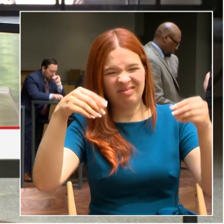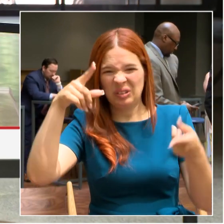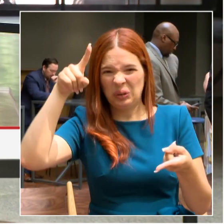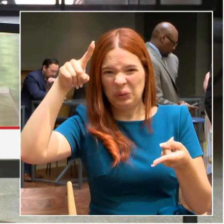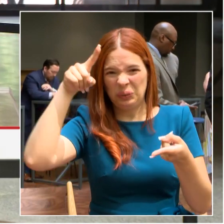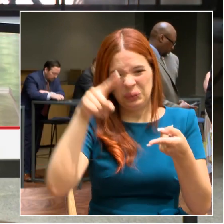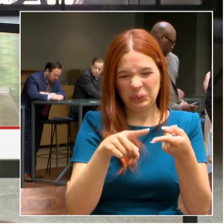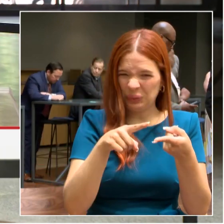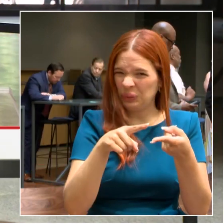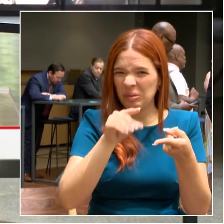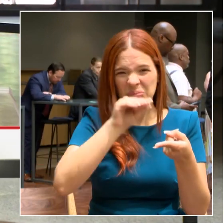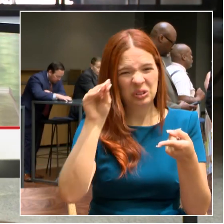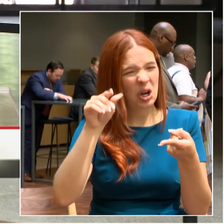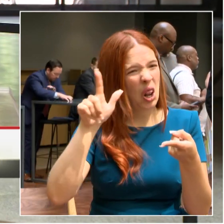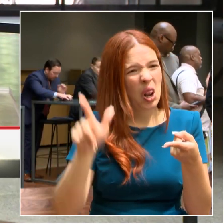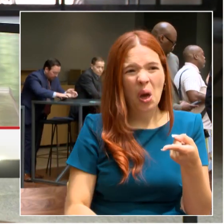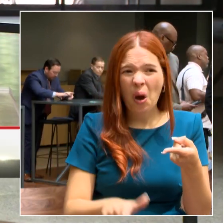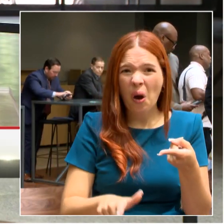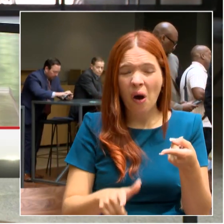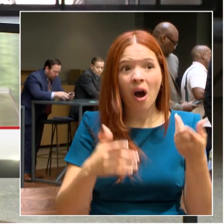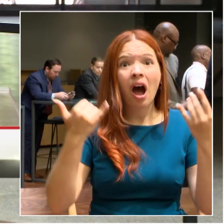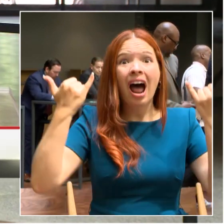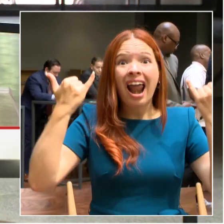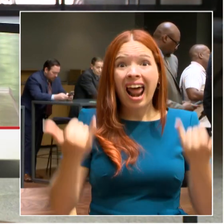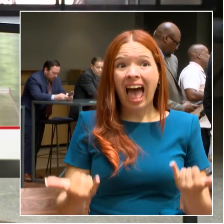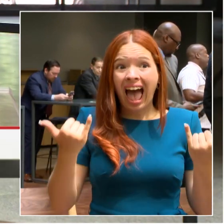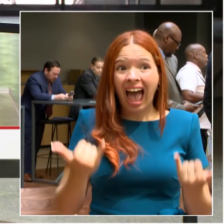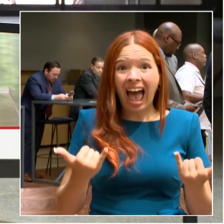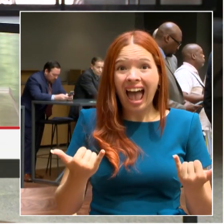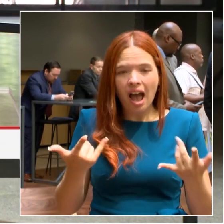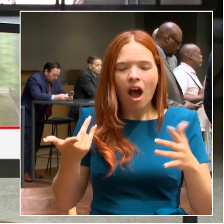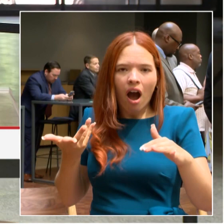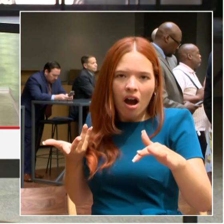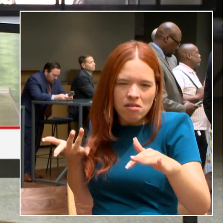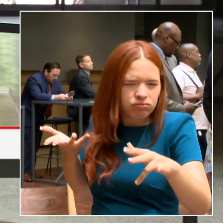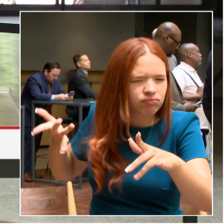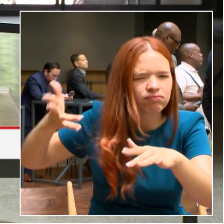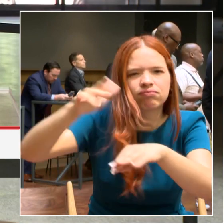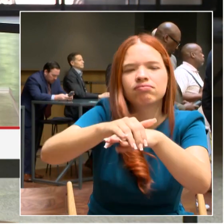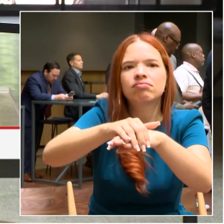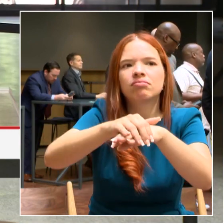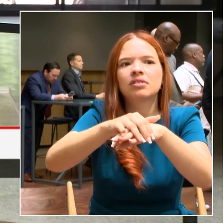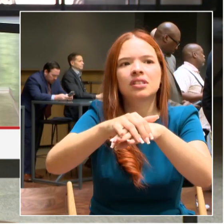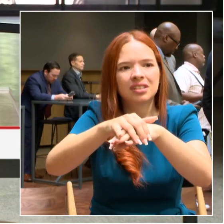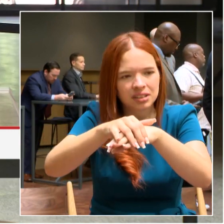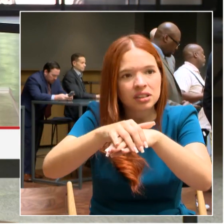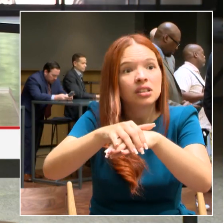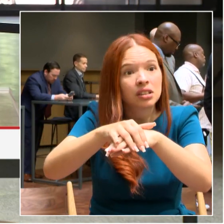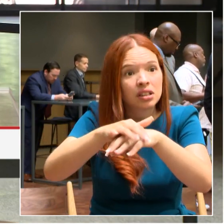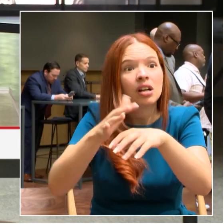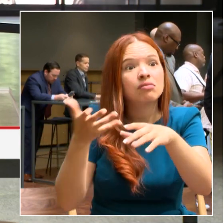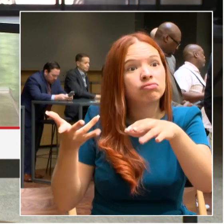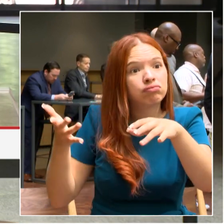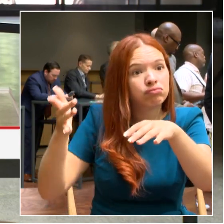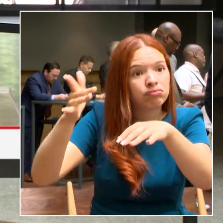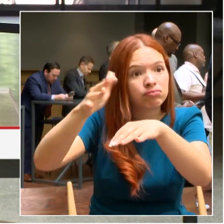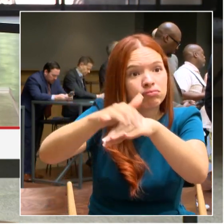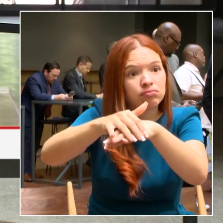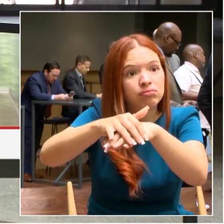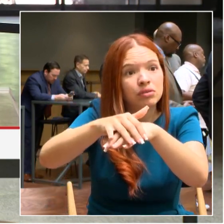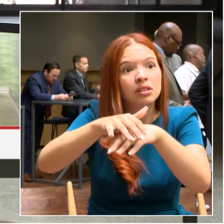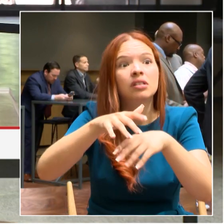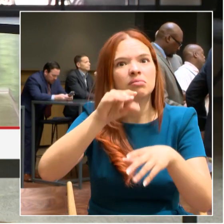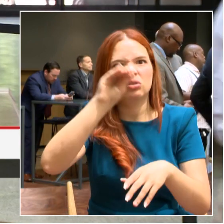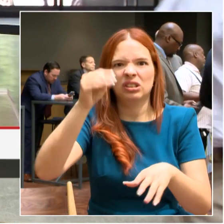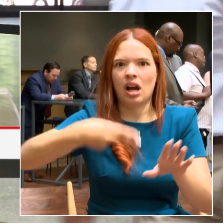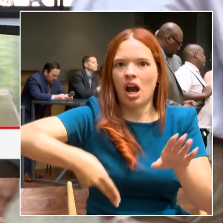with that. Stay close to the data and don't let these negative narratives calcify and become our fates.